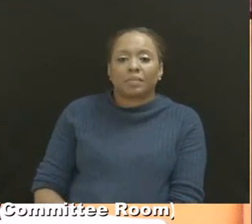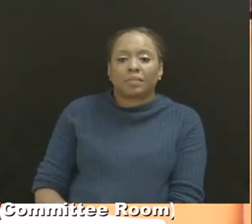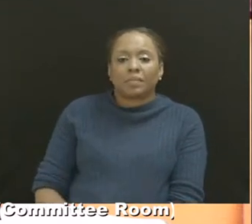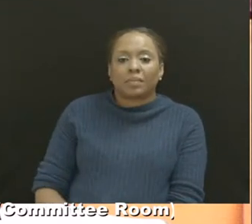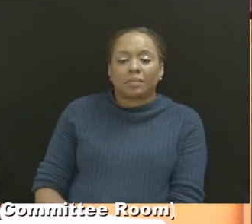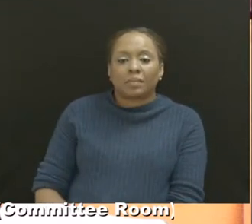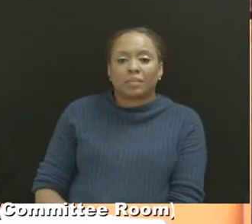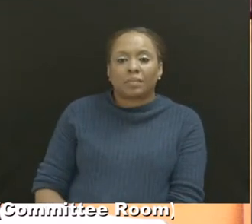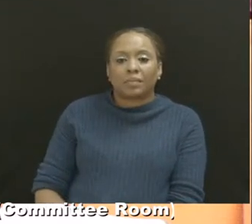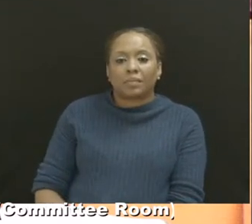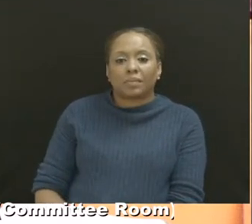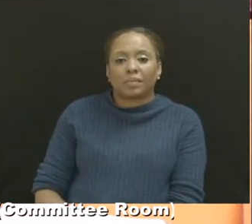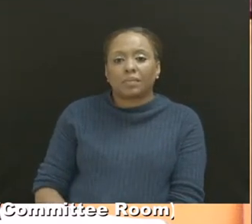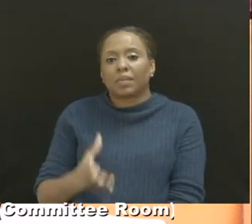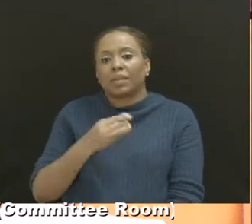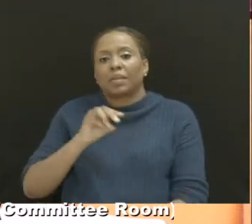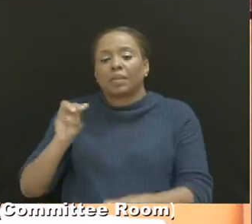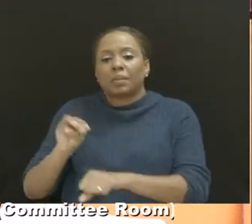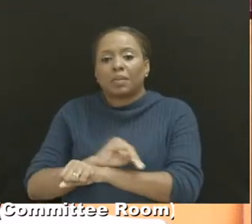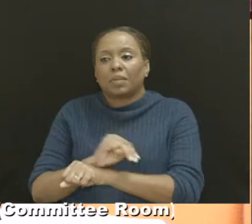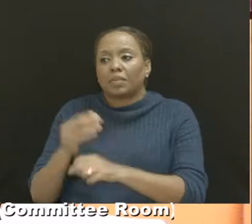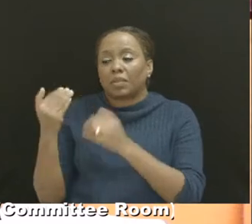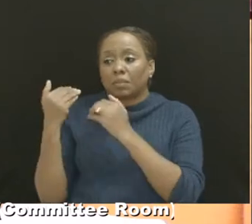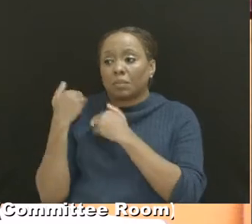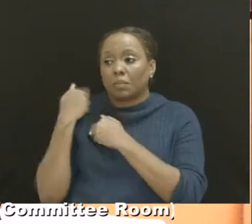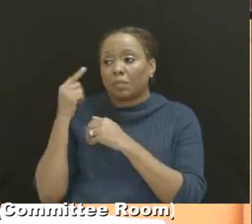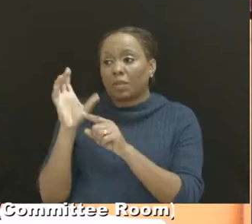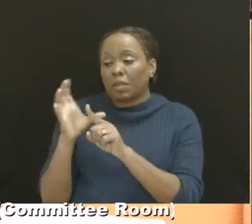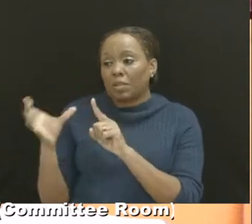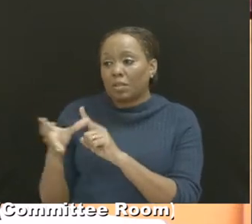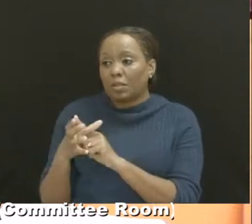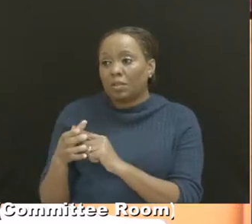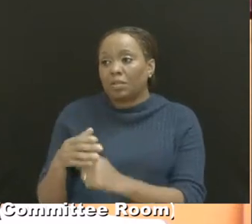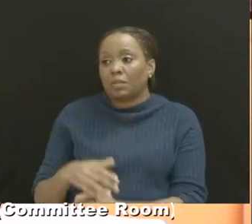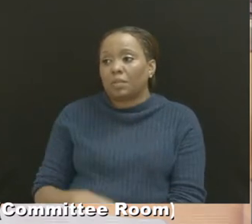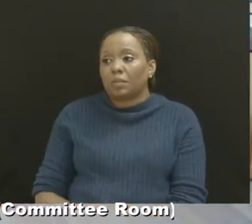the ministry responsible for culture.